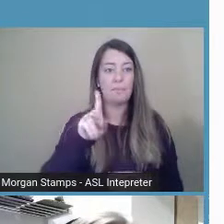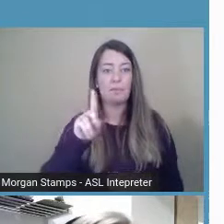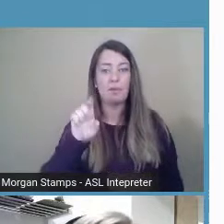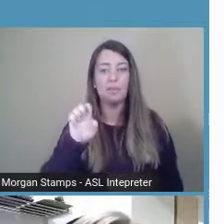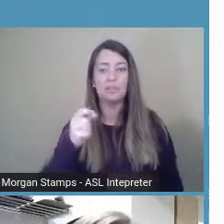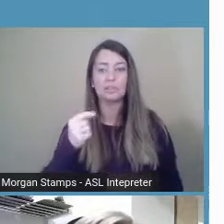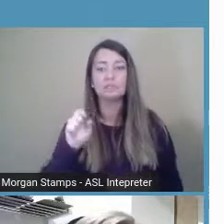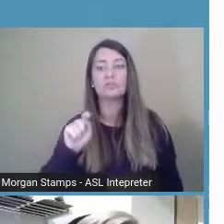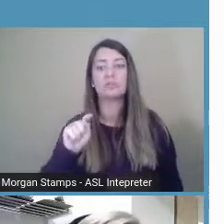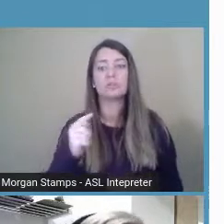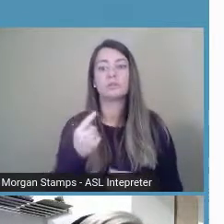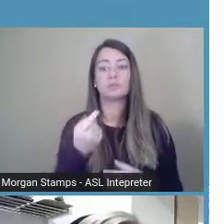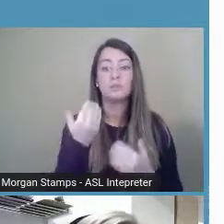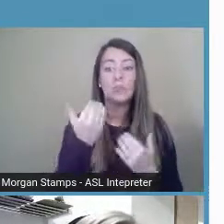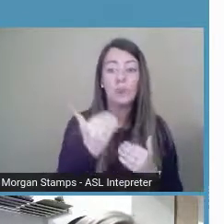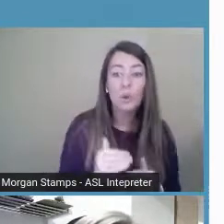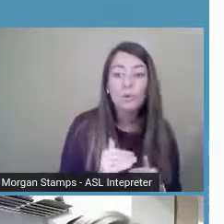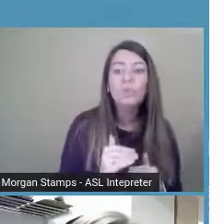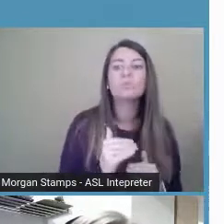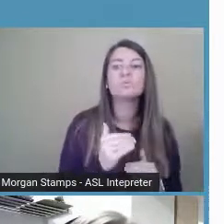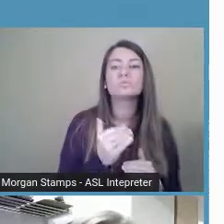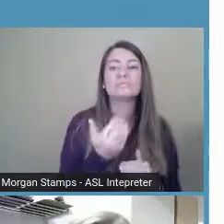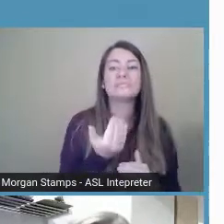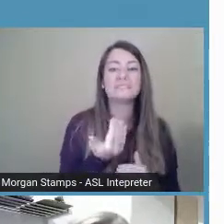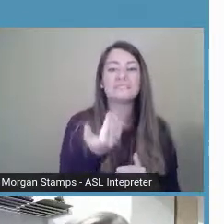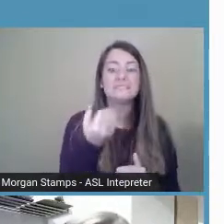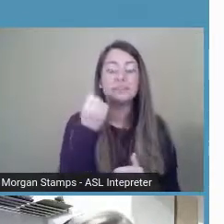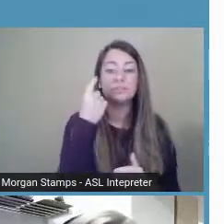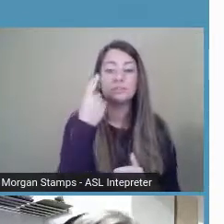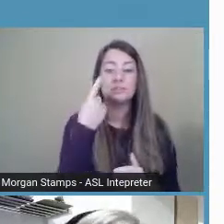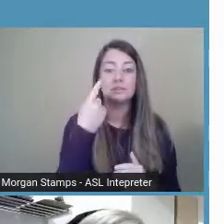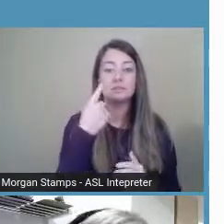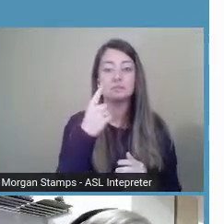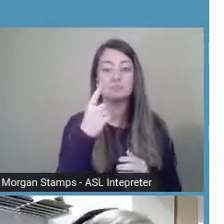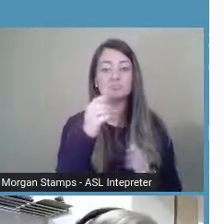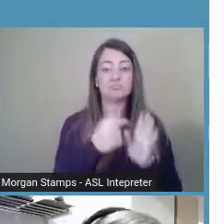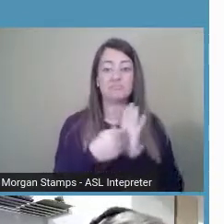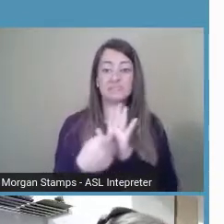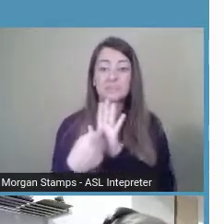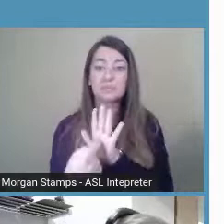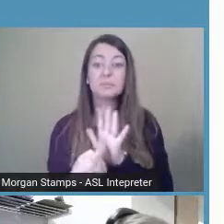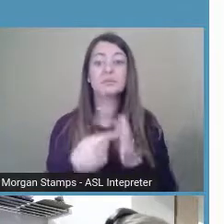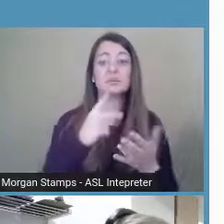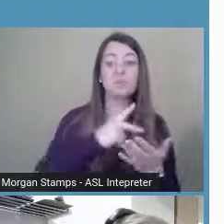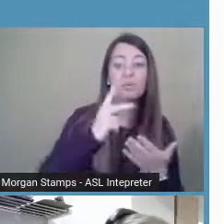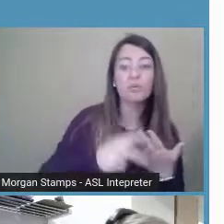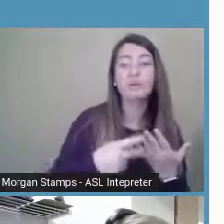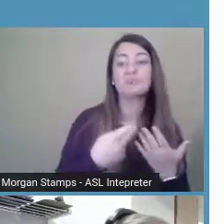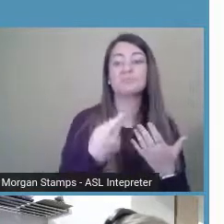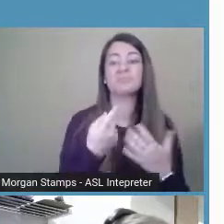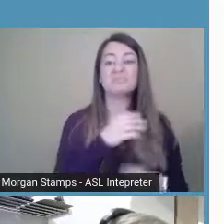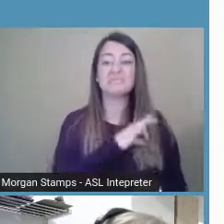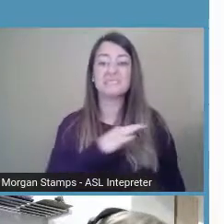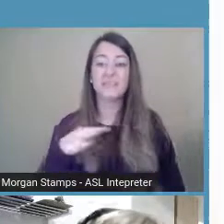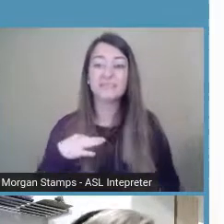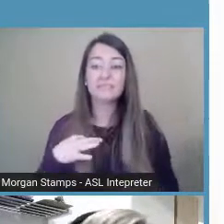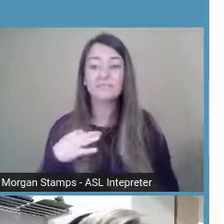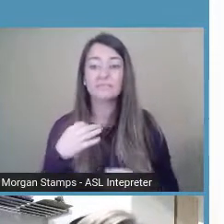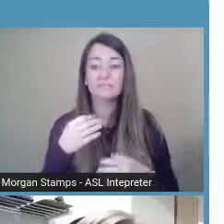and less painful than it might have been for institutions with strongly established ways of working.